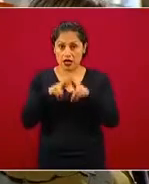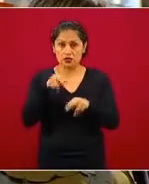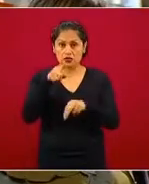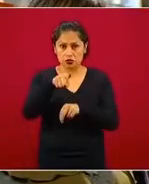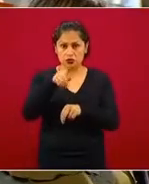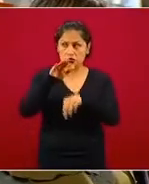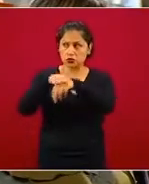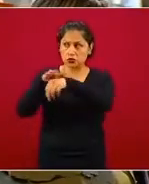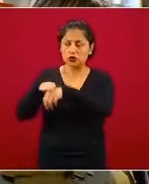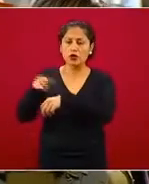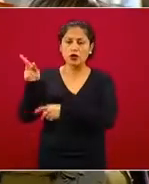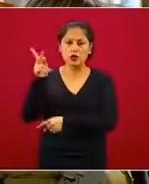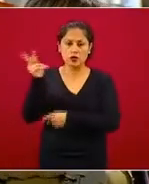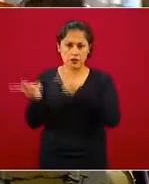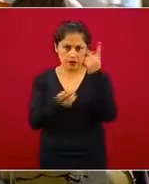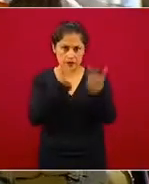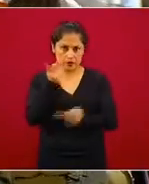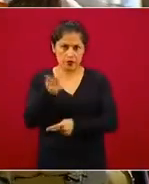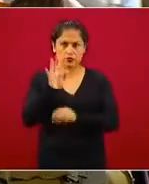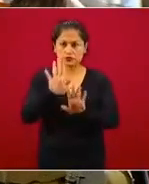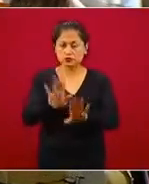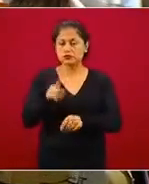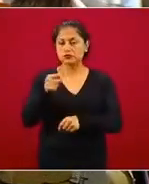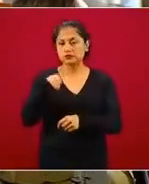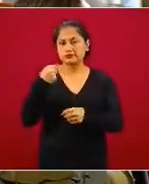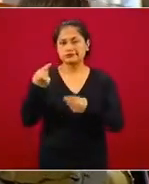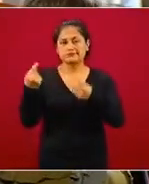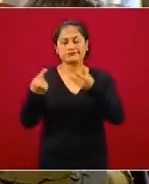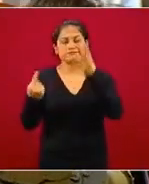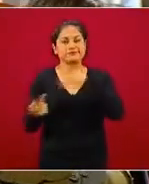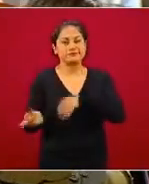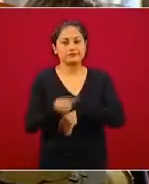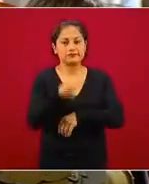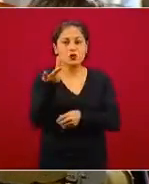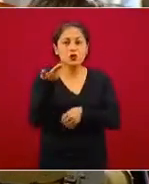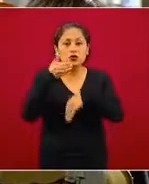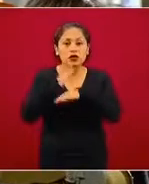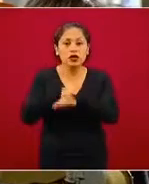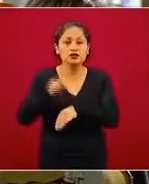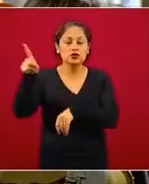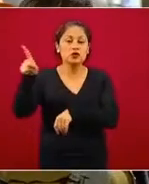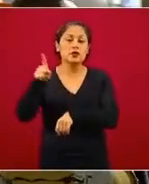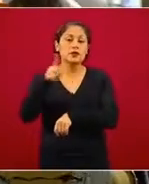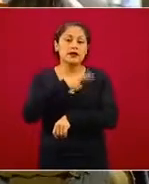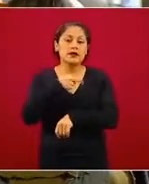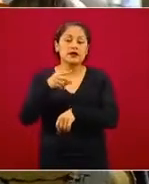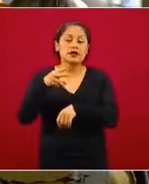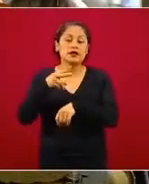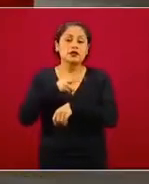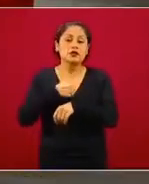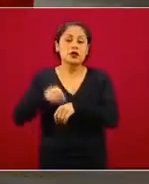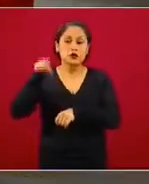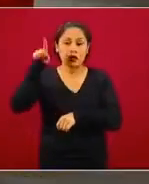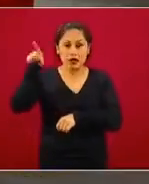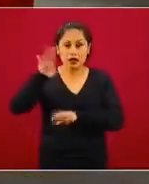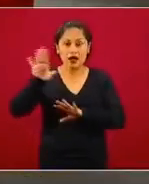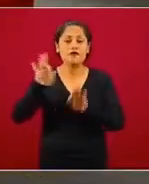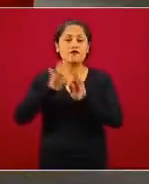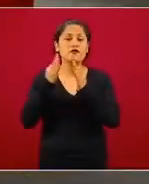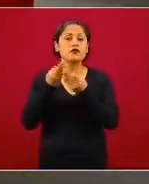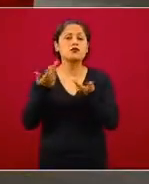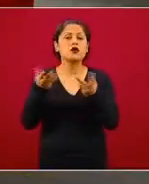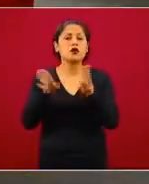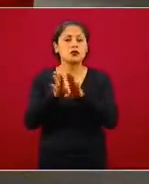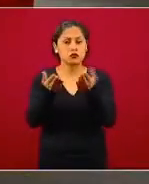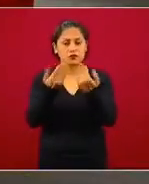mamás? ¿Y qué explain the opina del modelo lack sueco? Bueno, ya le of pregunté demasiado, pero si usted pudiera hacer una hydrochloropine, síntesis, le agradecería. Con gusto, nos quedan 4